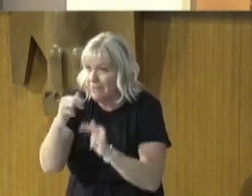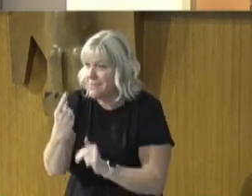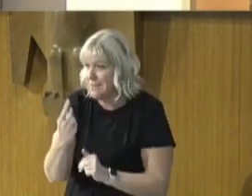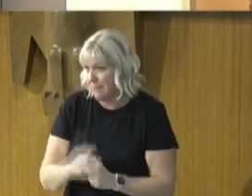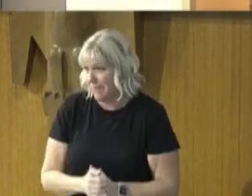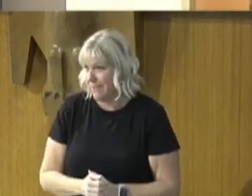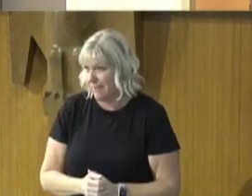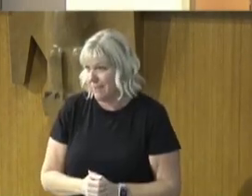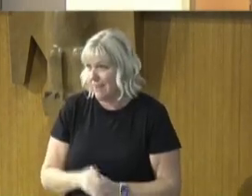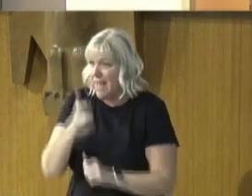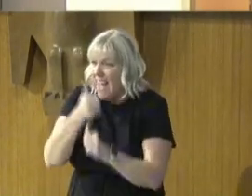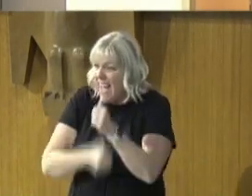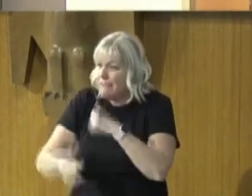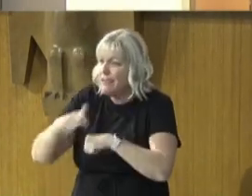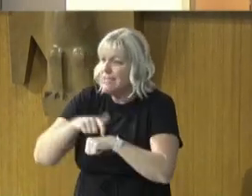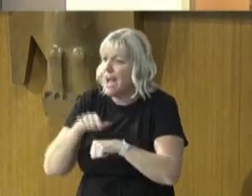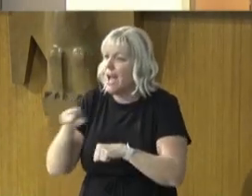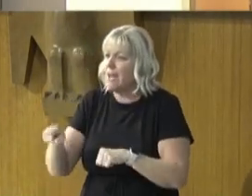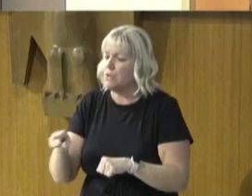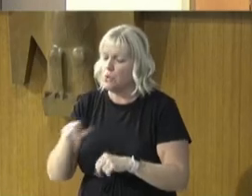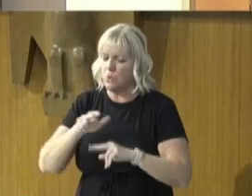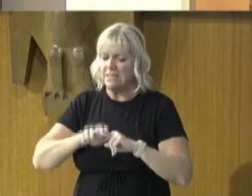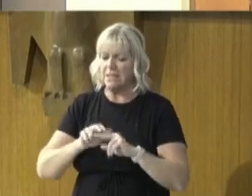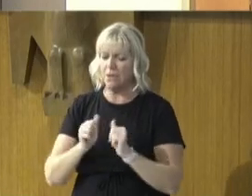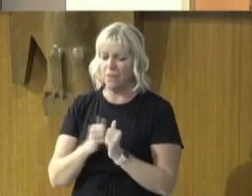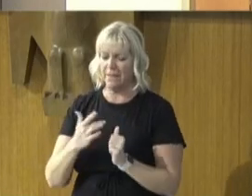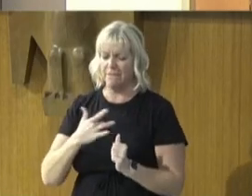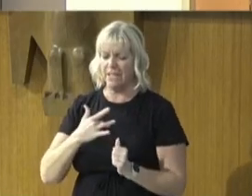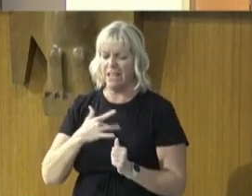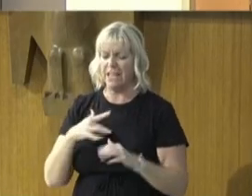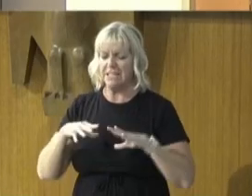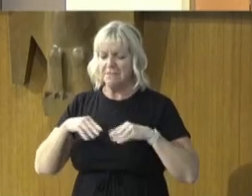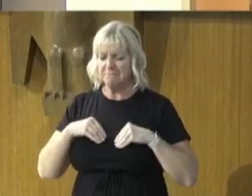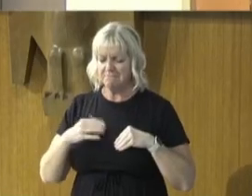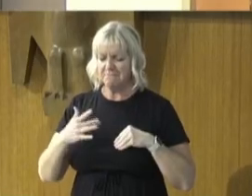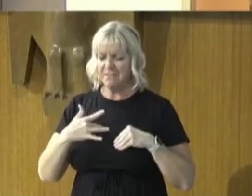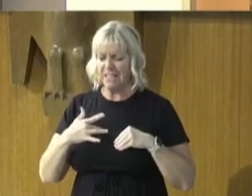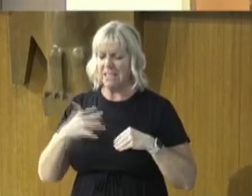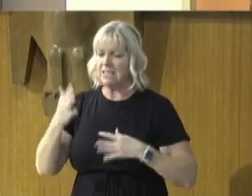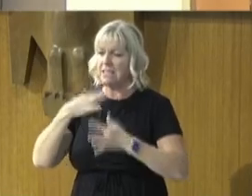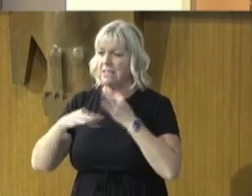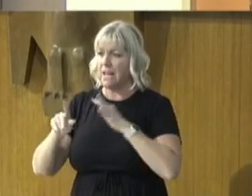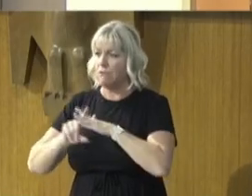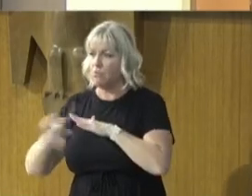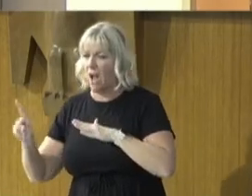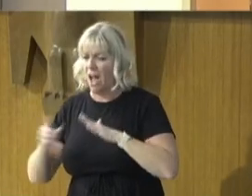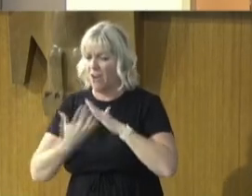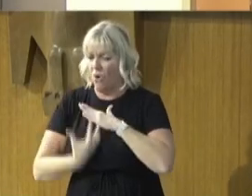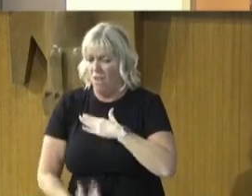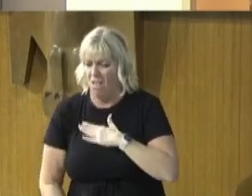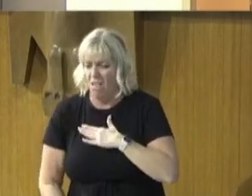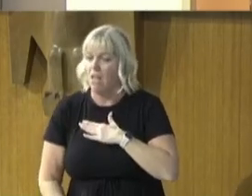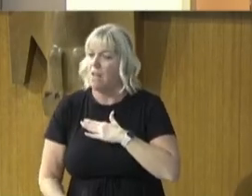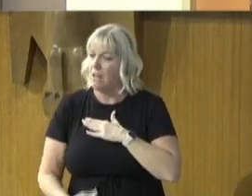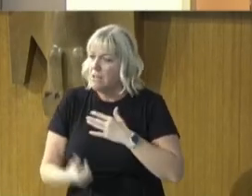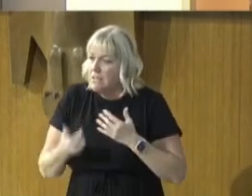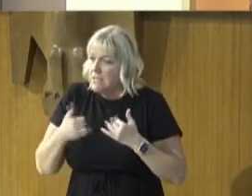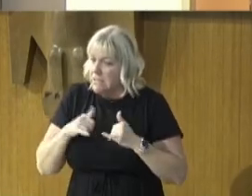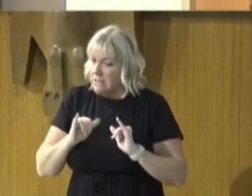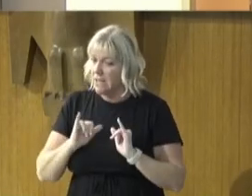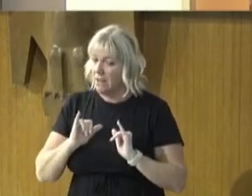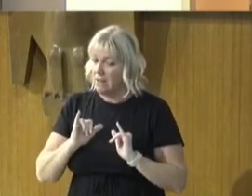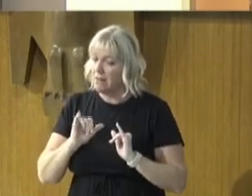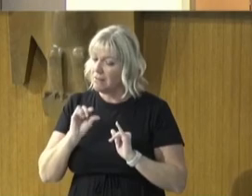Every time you sit with your feelings instead of trying to run from them or numb them, you are building something small but significant.